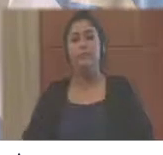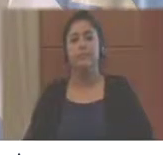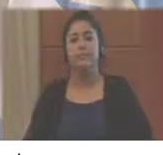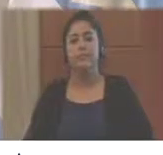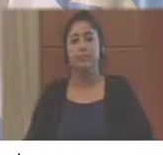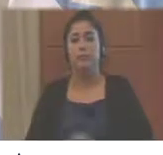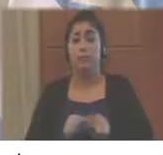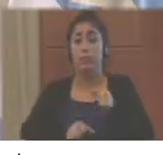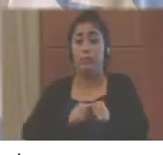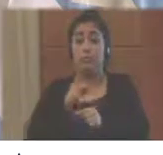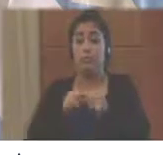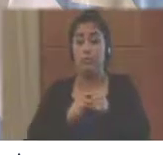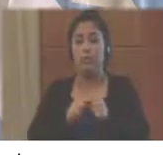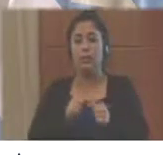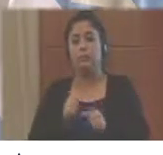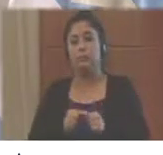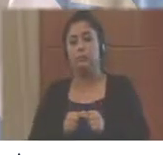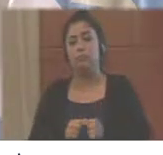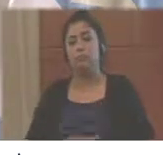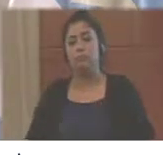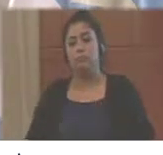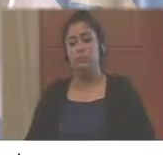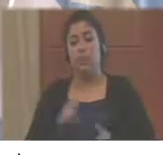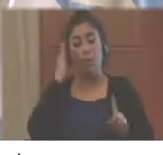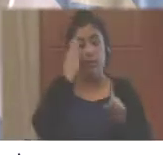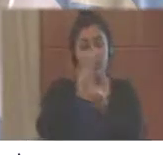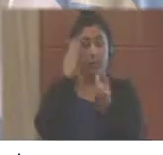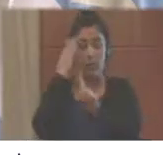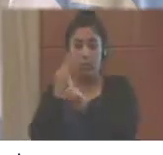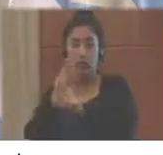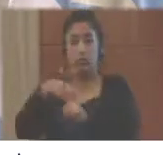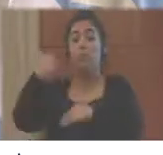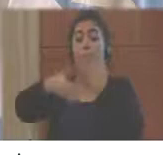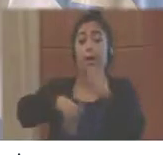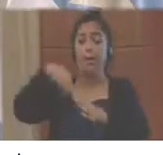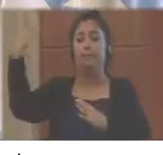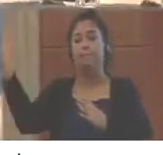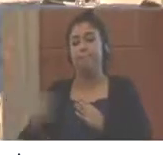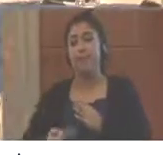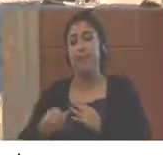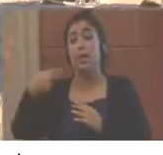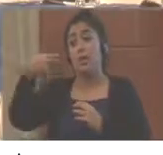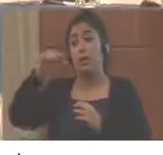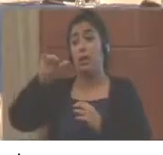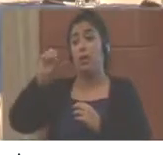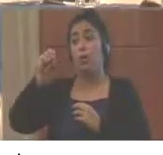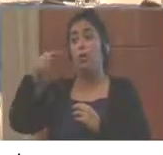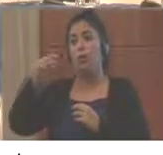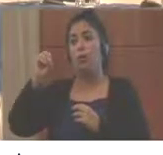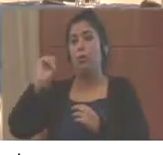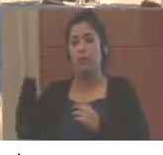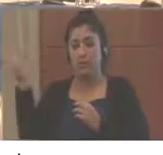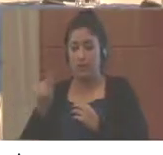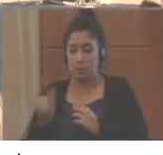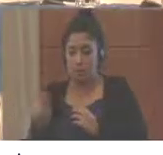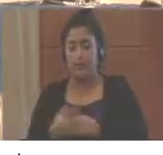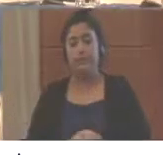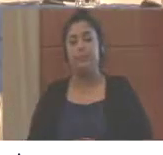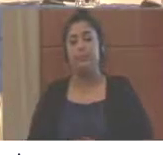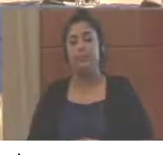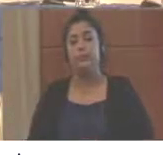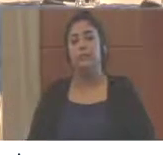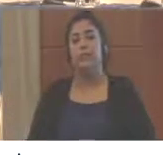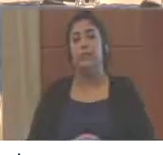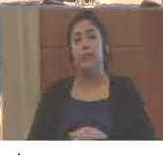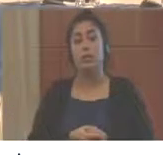to promote compliance of objectives that will come with the new Hyogo framework, and to